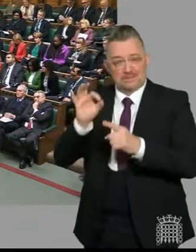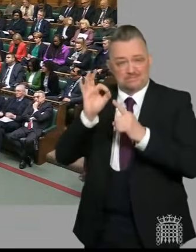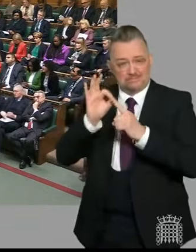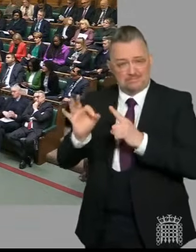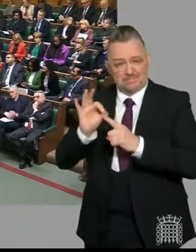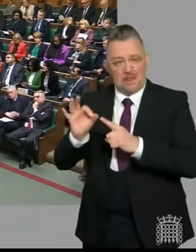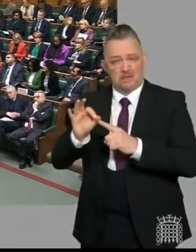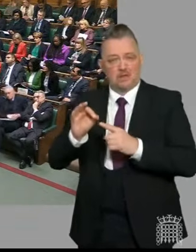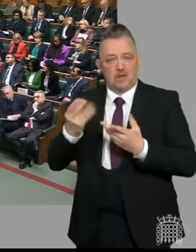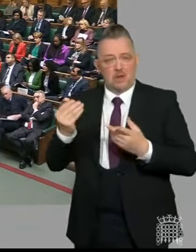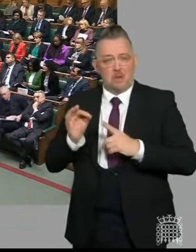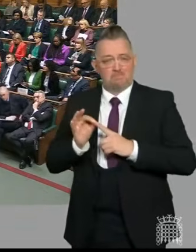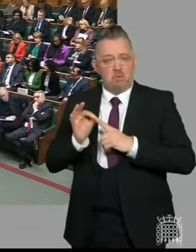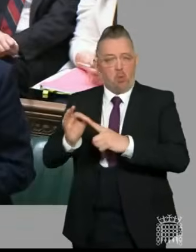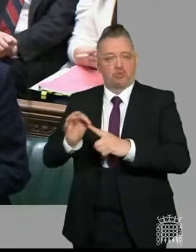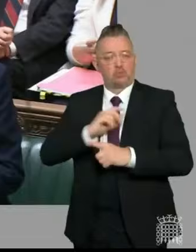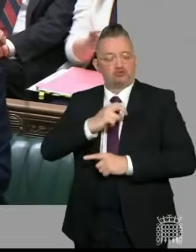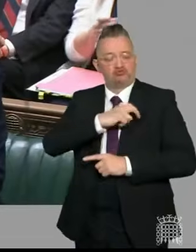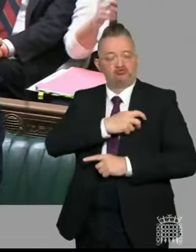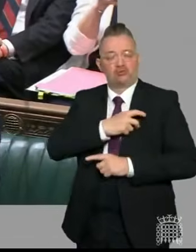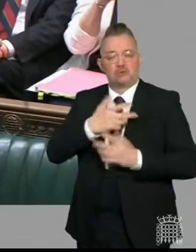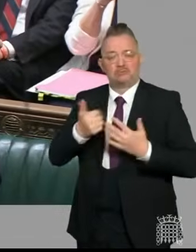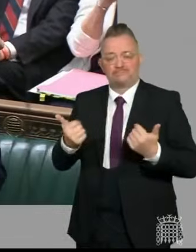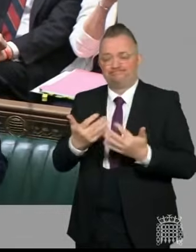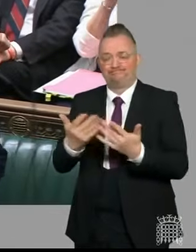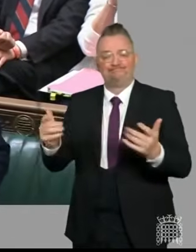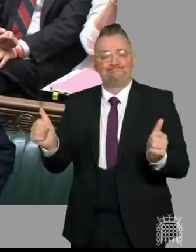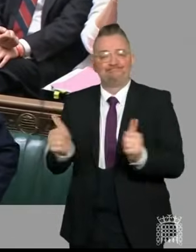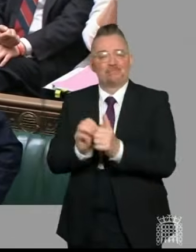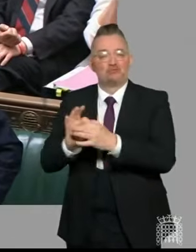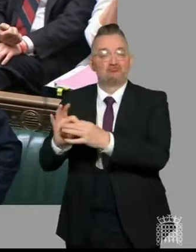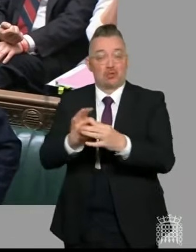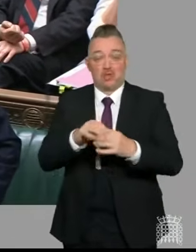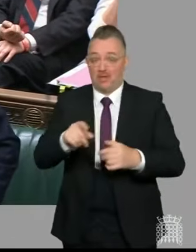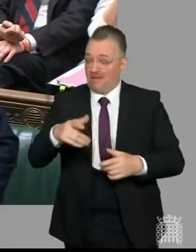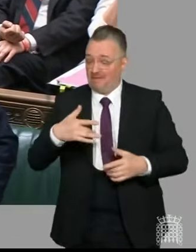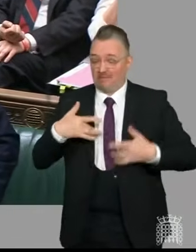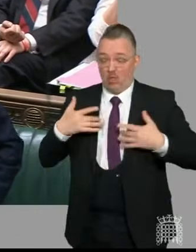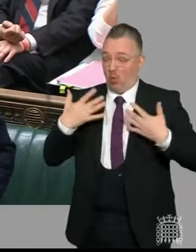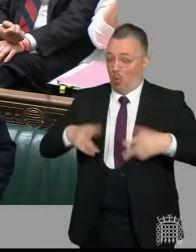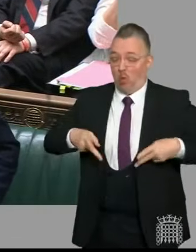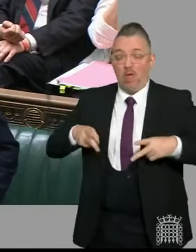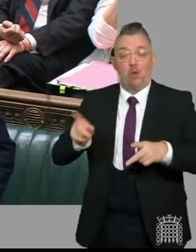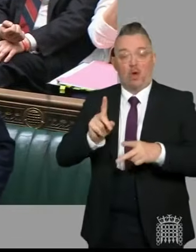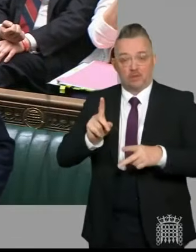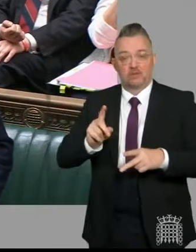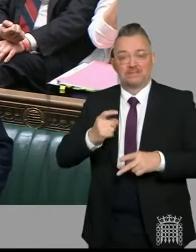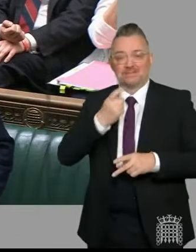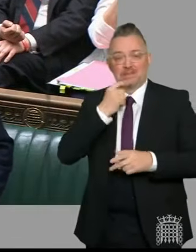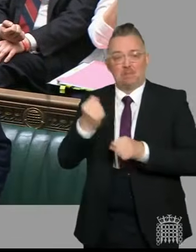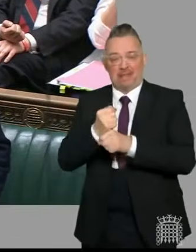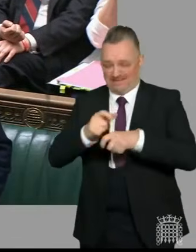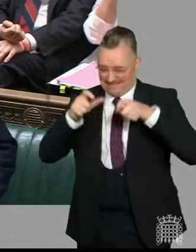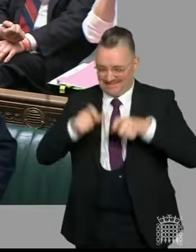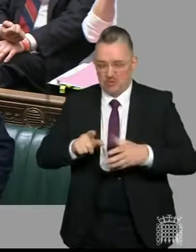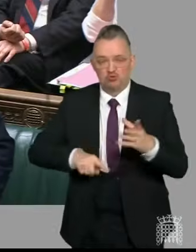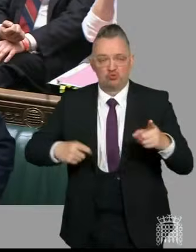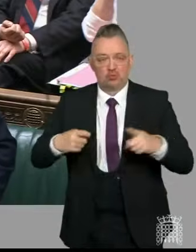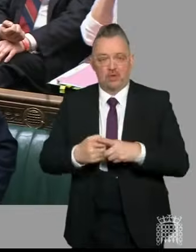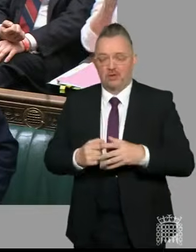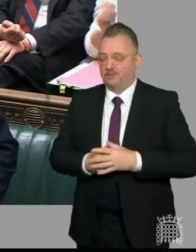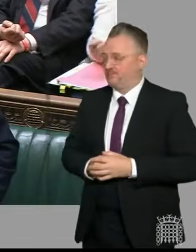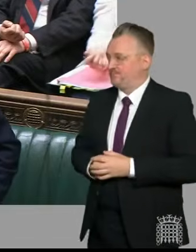The government will engage with any proposals that have been brought forward, as we always do, but it is actually the case that we've already provided